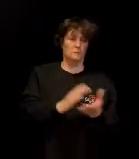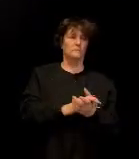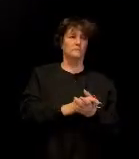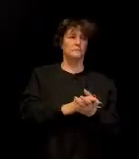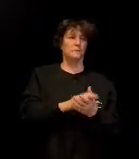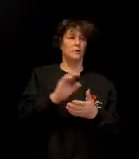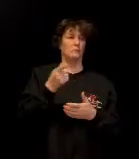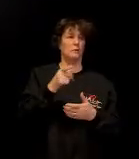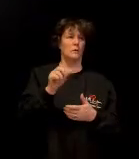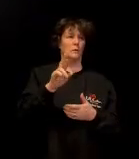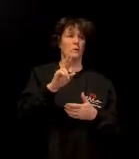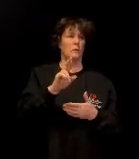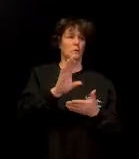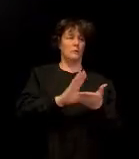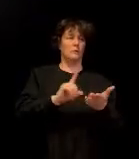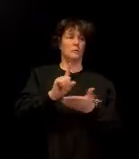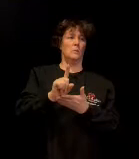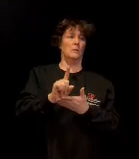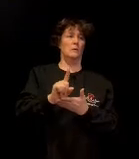1 Corinthians chapter